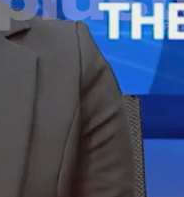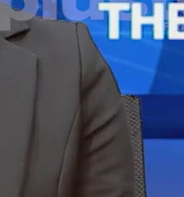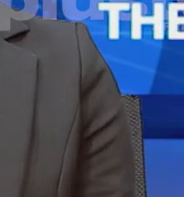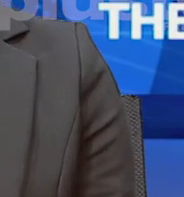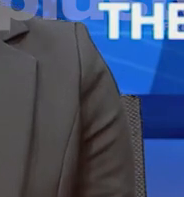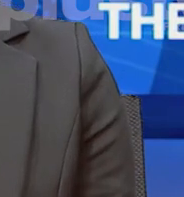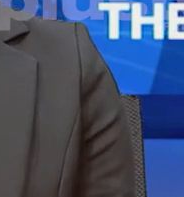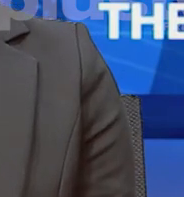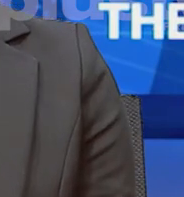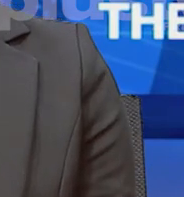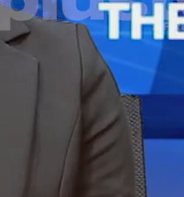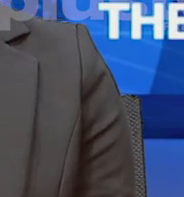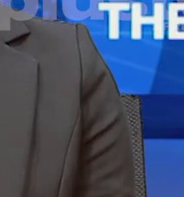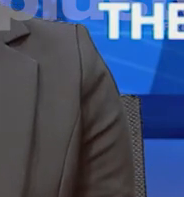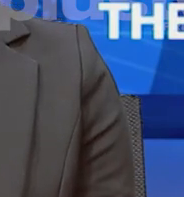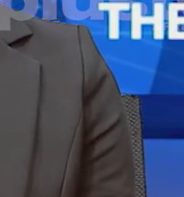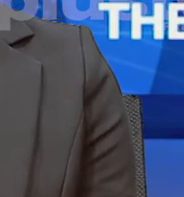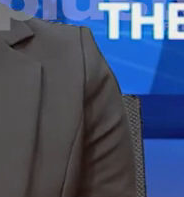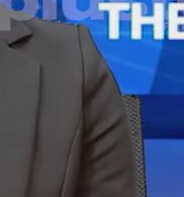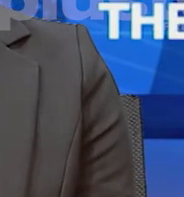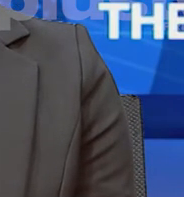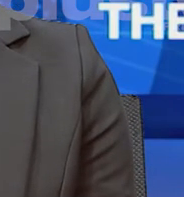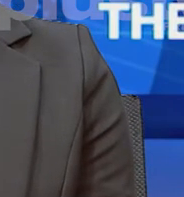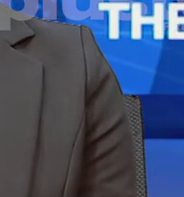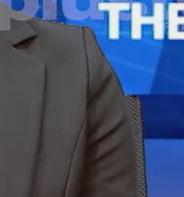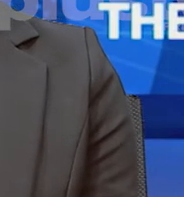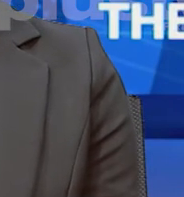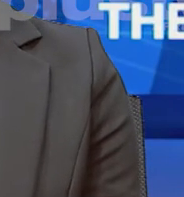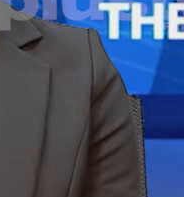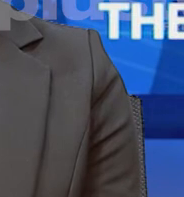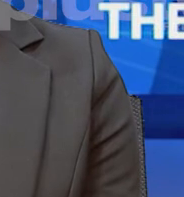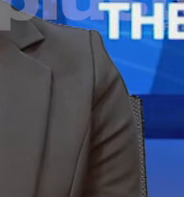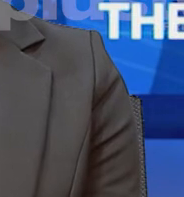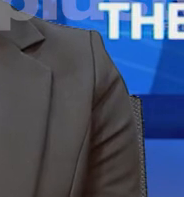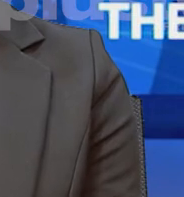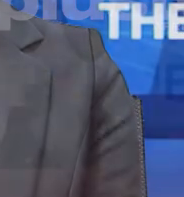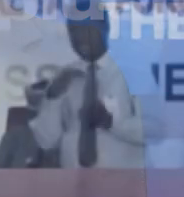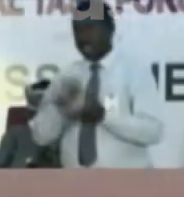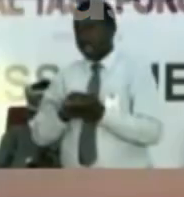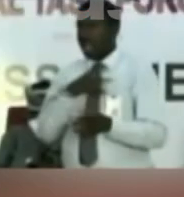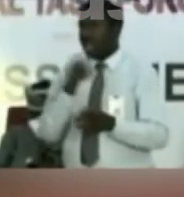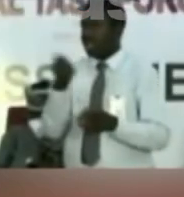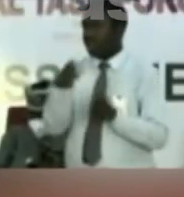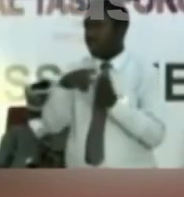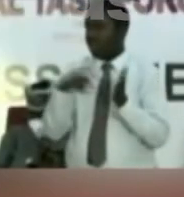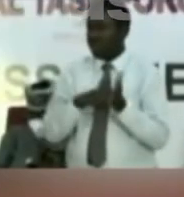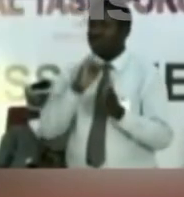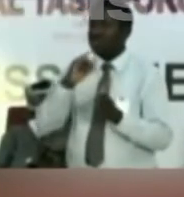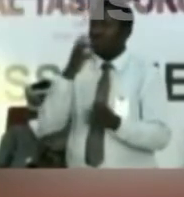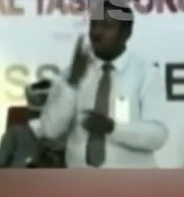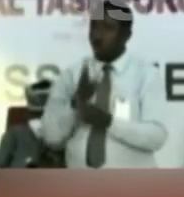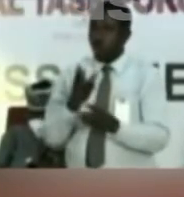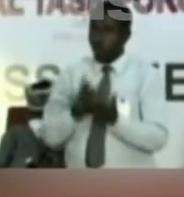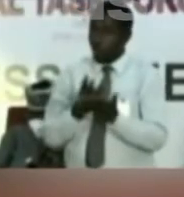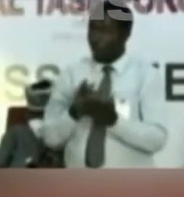More Nigerians living in West African nations have started returning to the country through land borders following the rise in COVID-19 cases